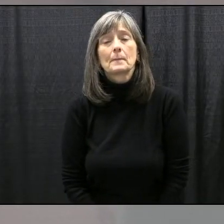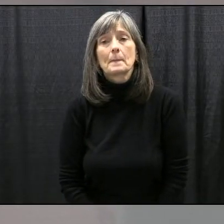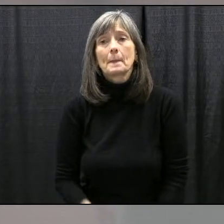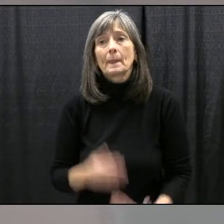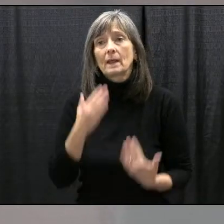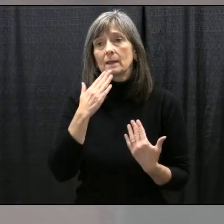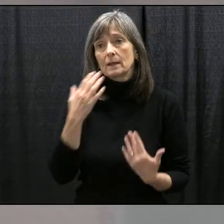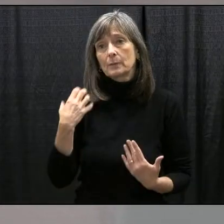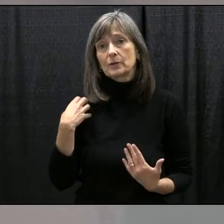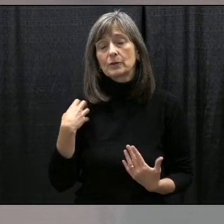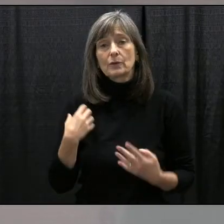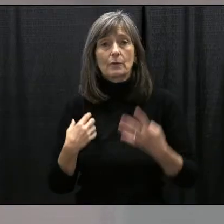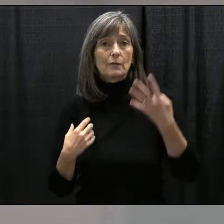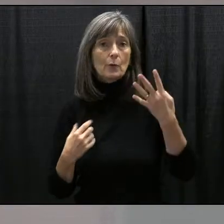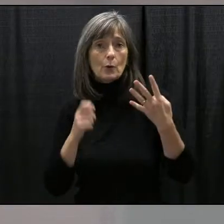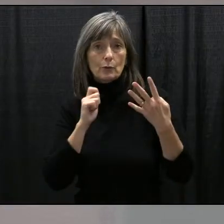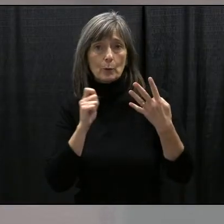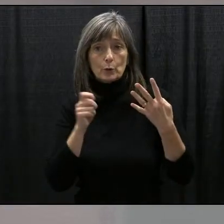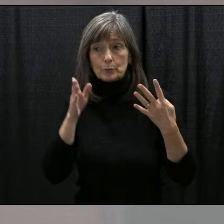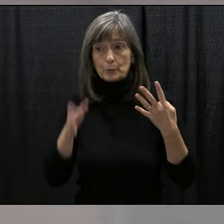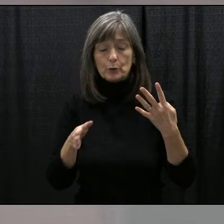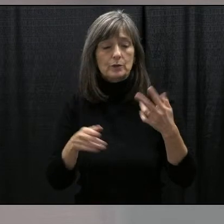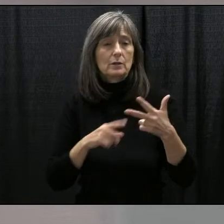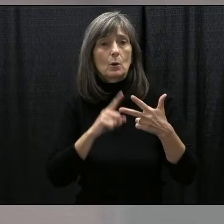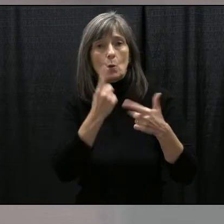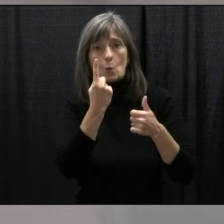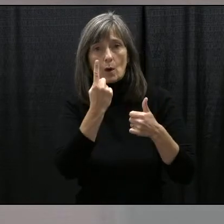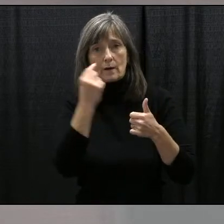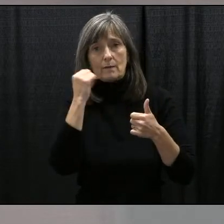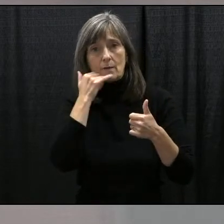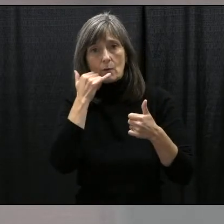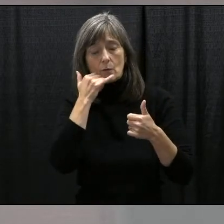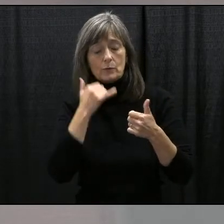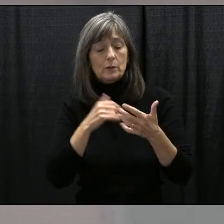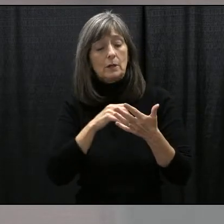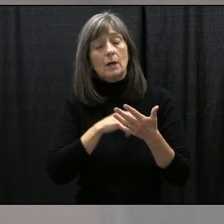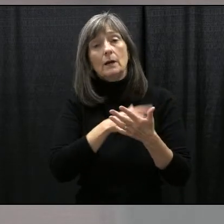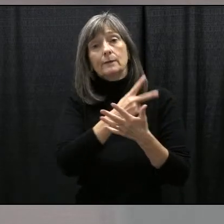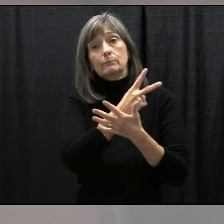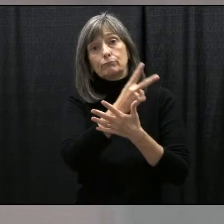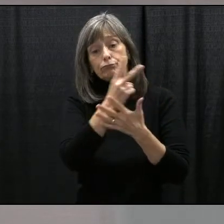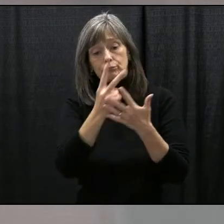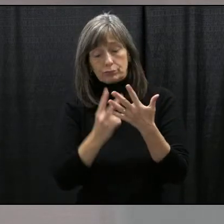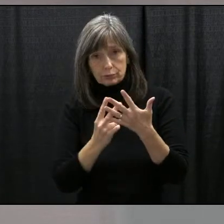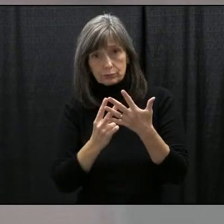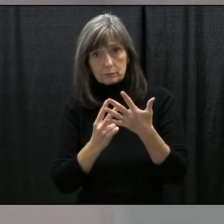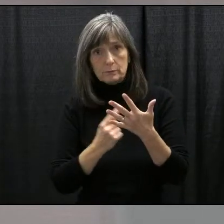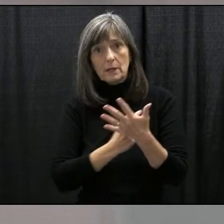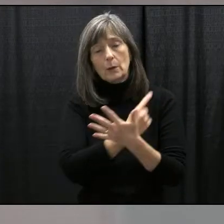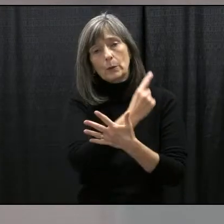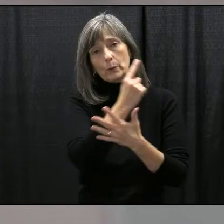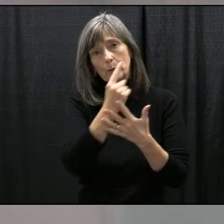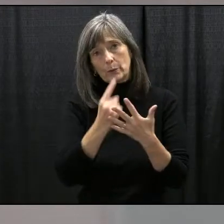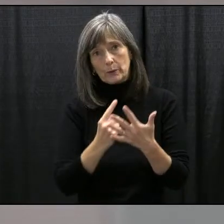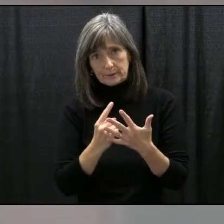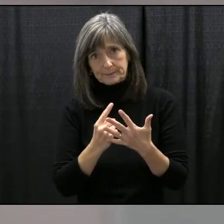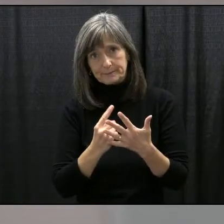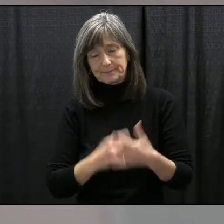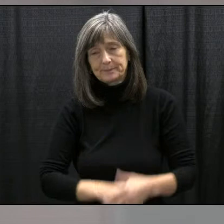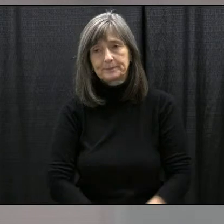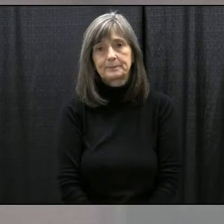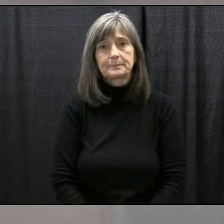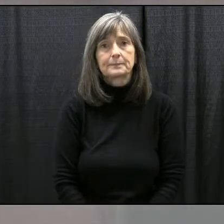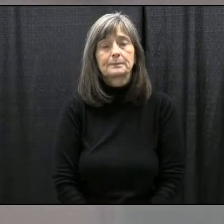you, Minister. We have 4 reporters in person and 1 joining by phone. The first round of the question and answer session will give each reporter the opportunity to ask 1